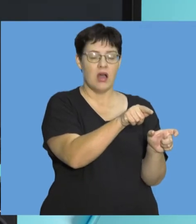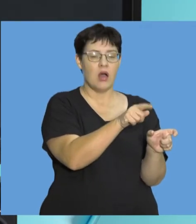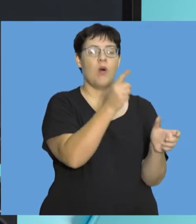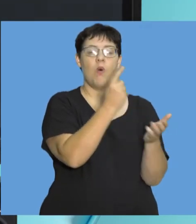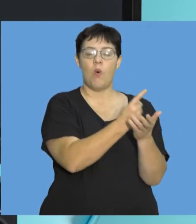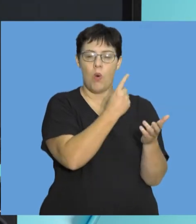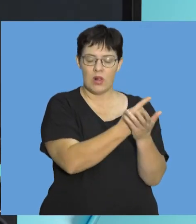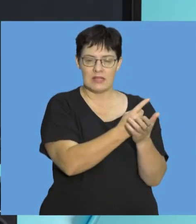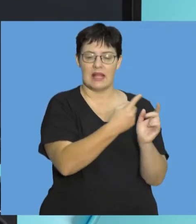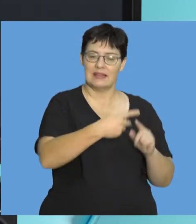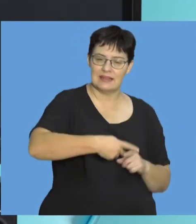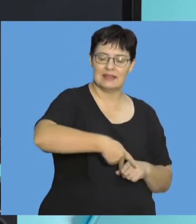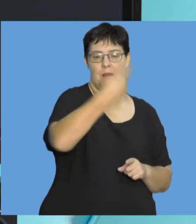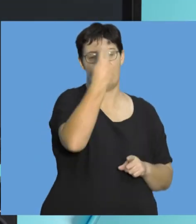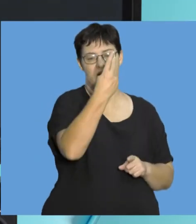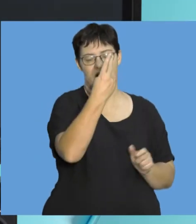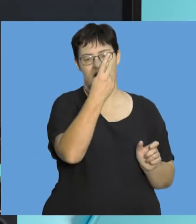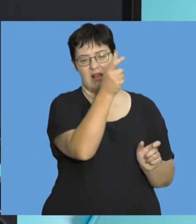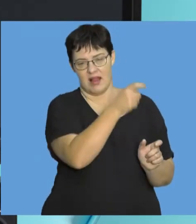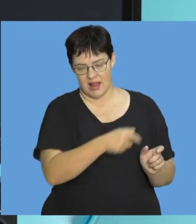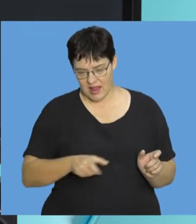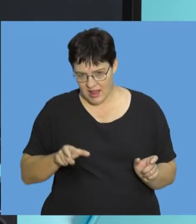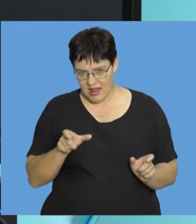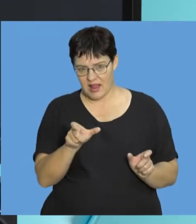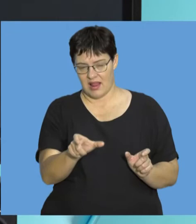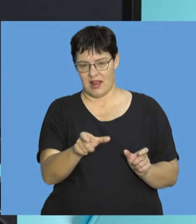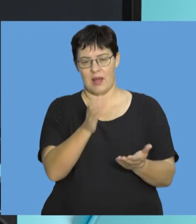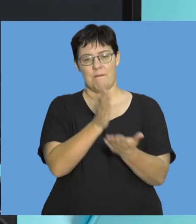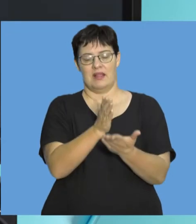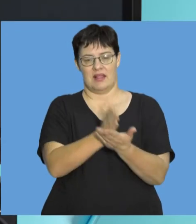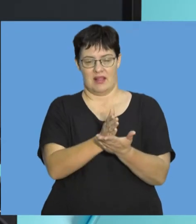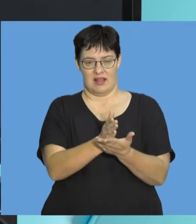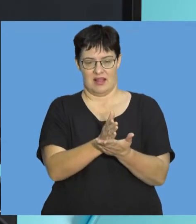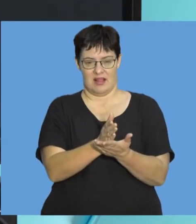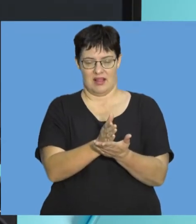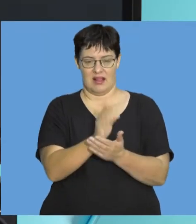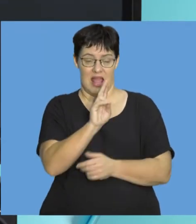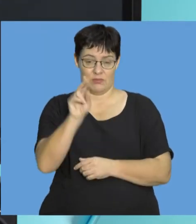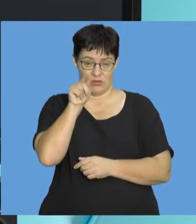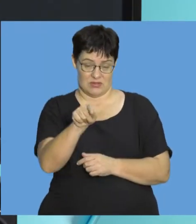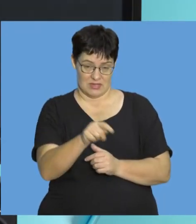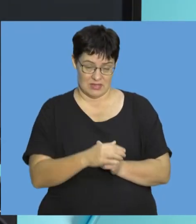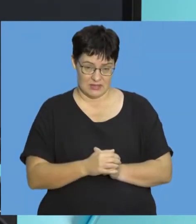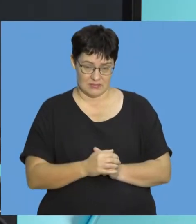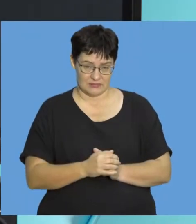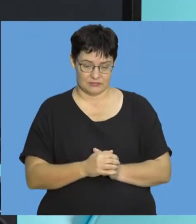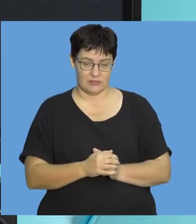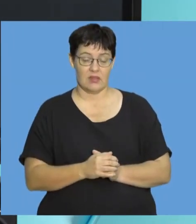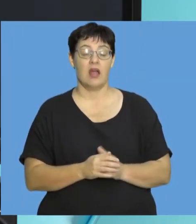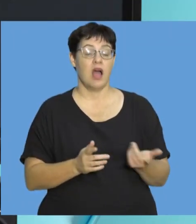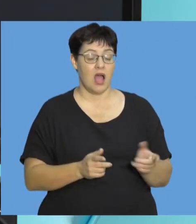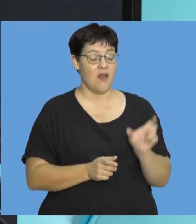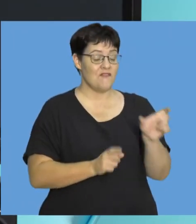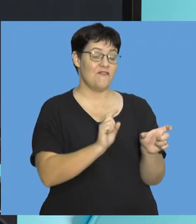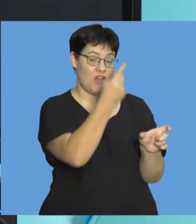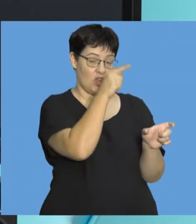is always twice the exponent of the middle term, right? So, I will repeat.